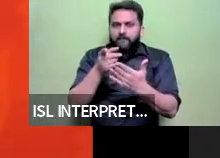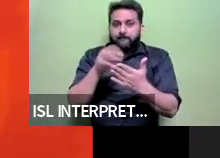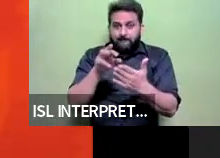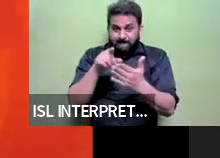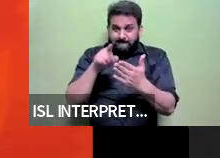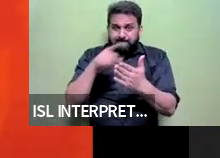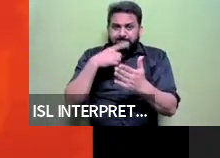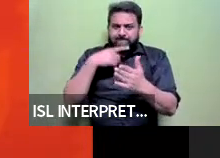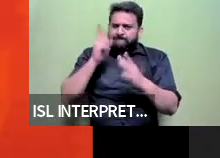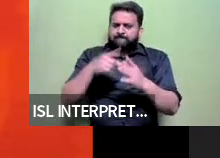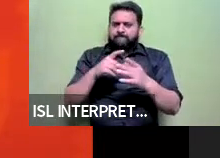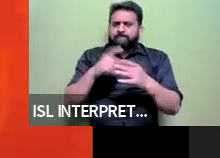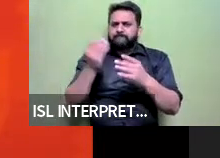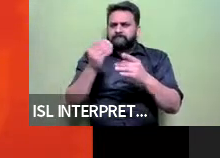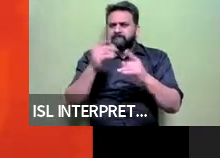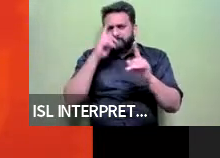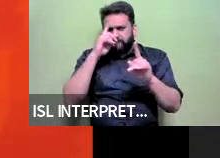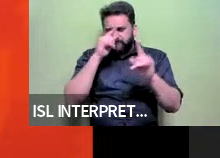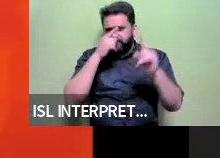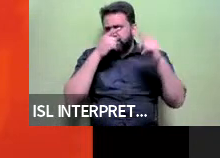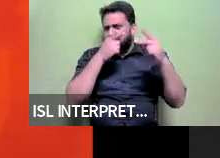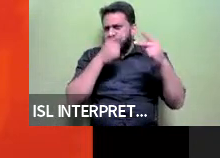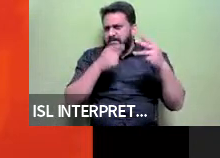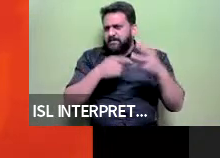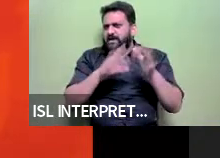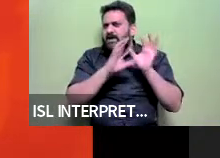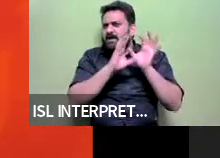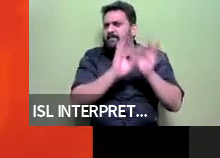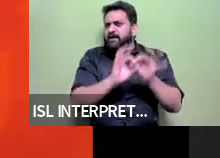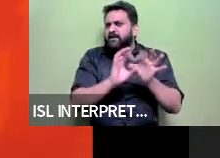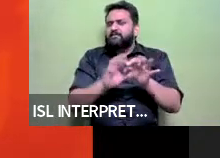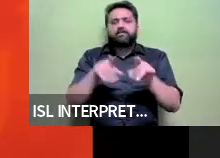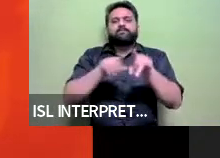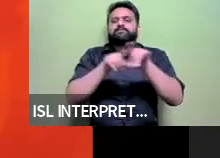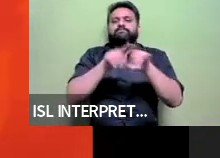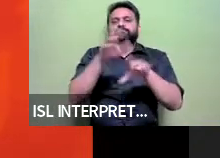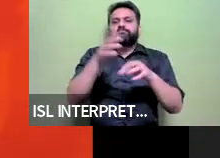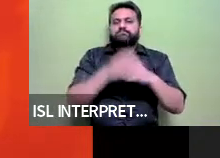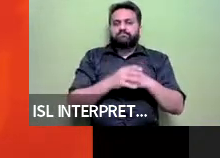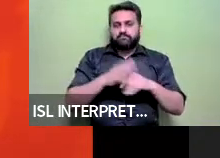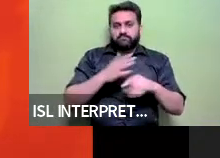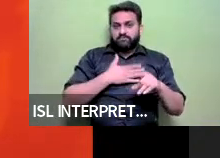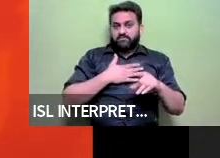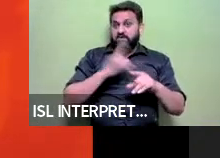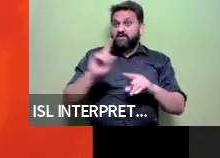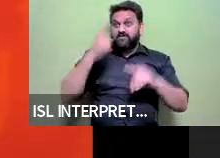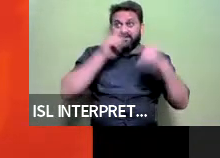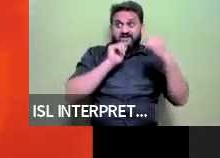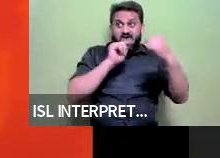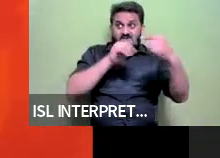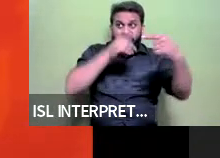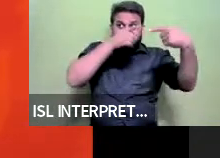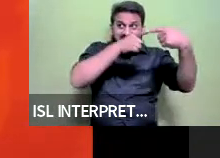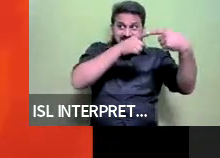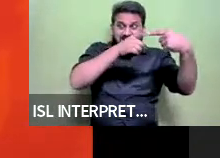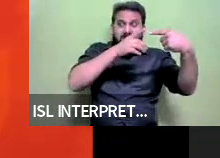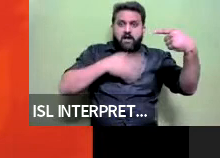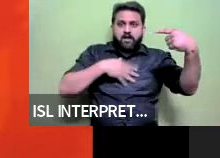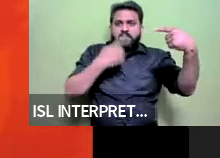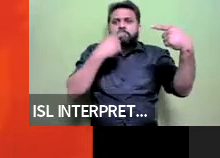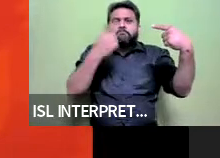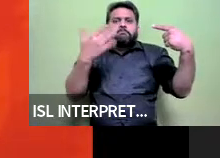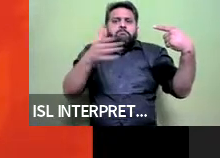should use some of the signpost words. For example, in our first argument, we are doing